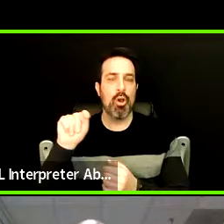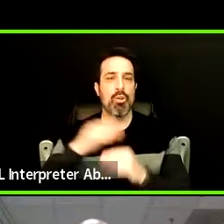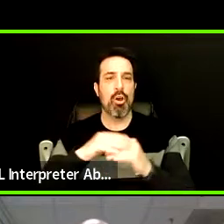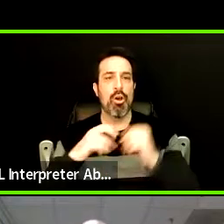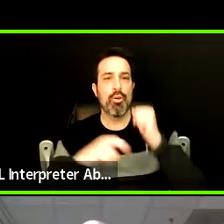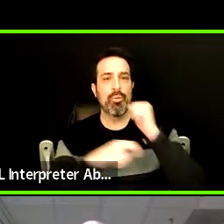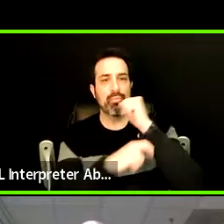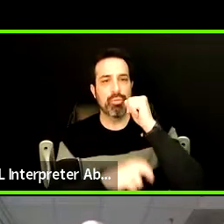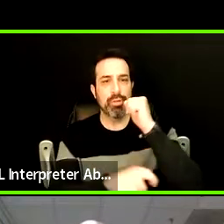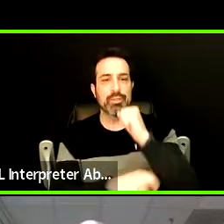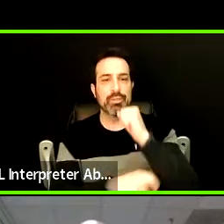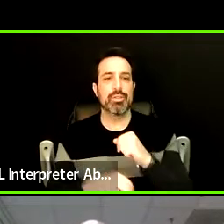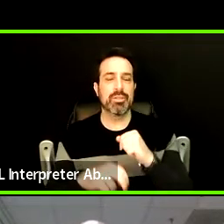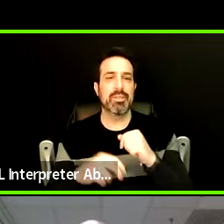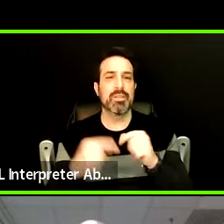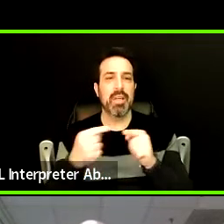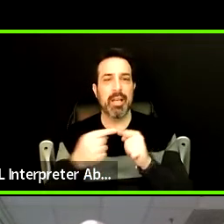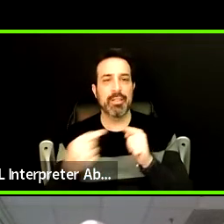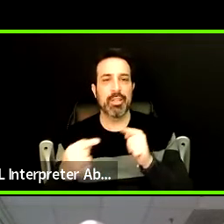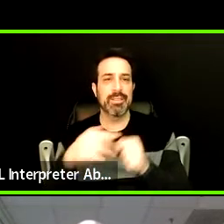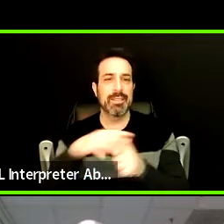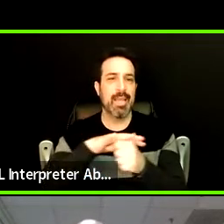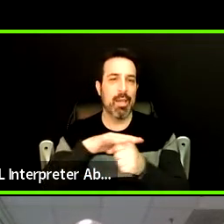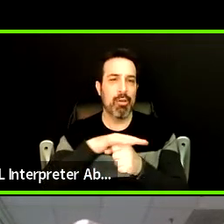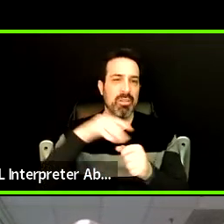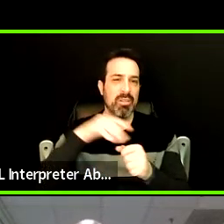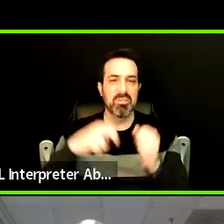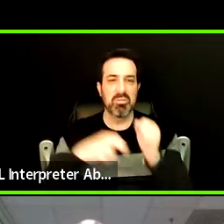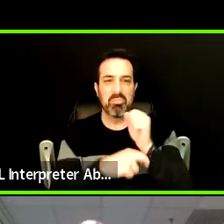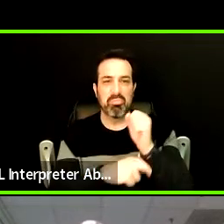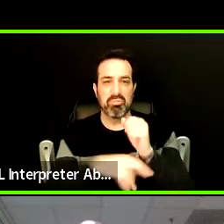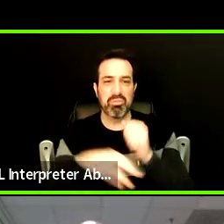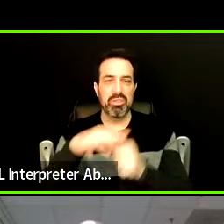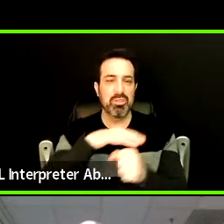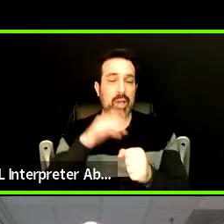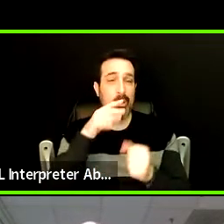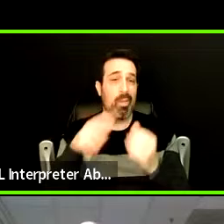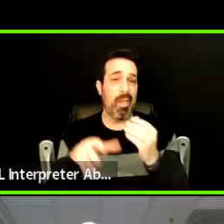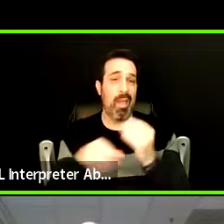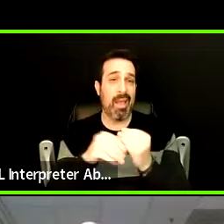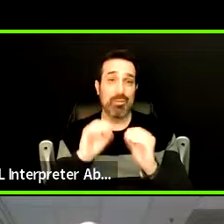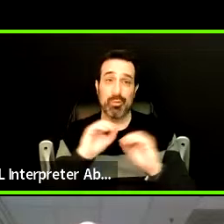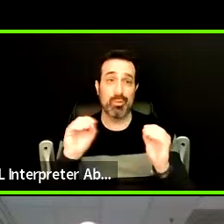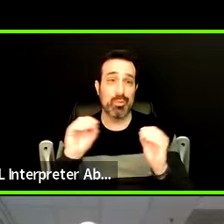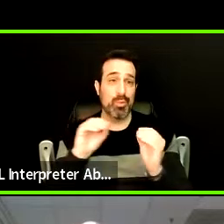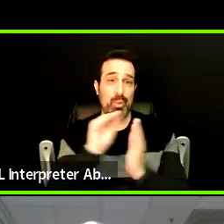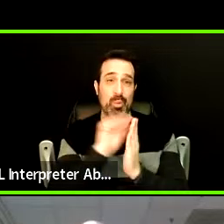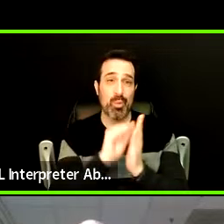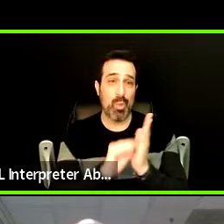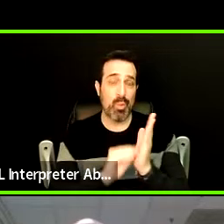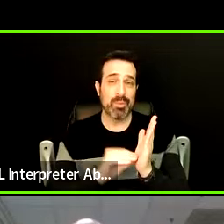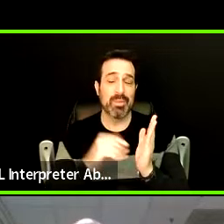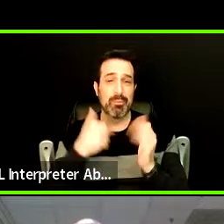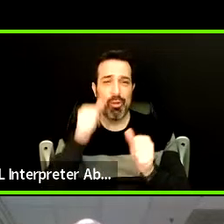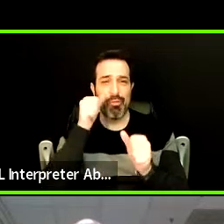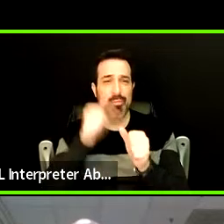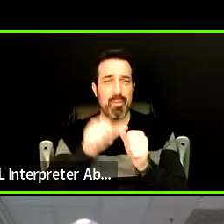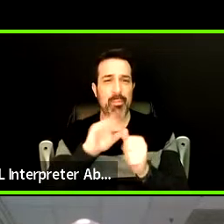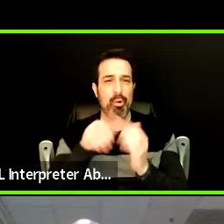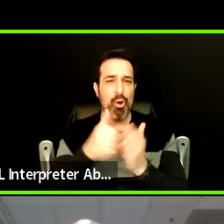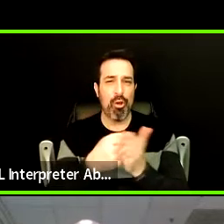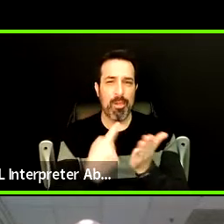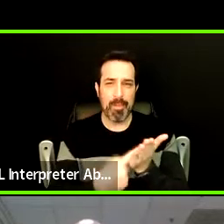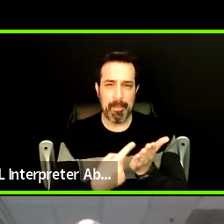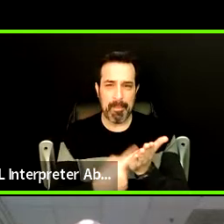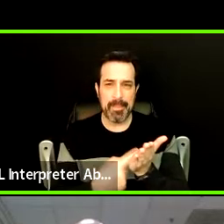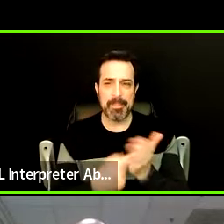bridge and adjacent areas around the bridge. I'm going ad lib, so there's no notes in front of me. I'm just trying to remember all the